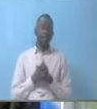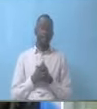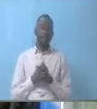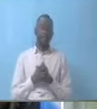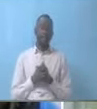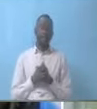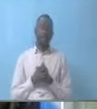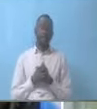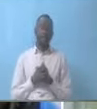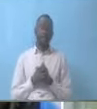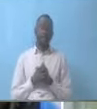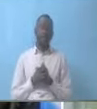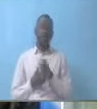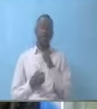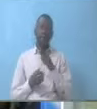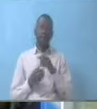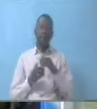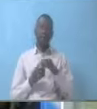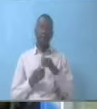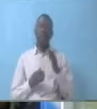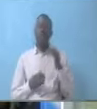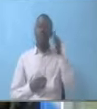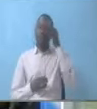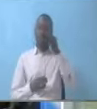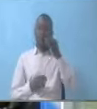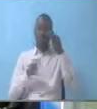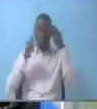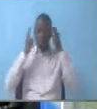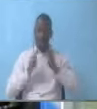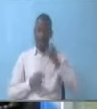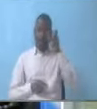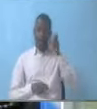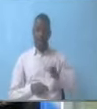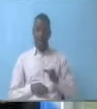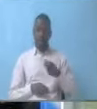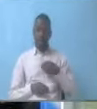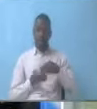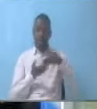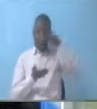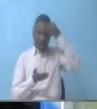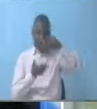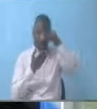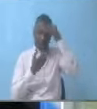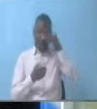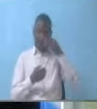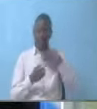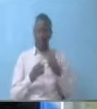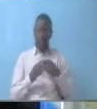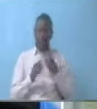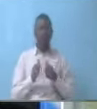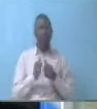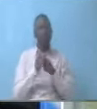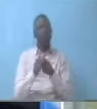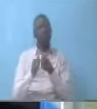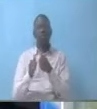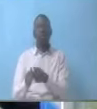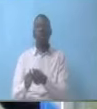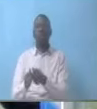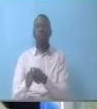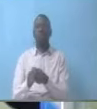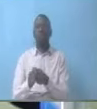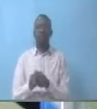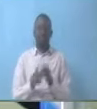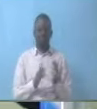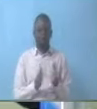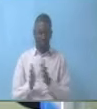our budding lawyers would learn from and trying to emulate. But in this particular